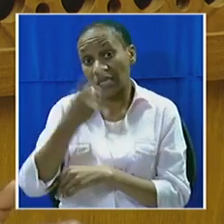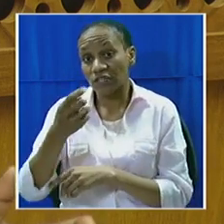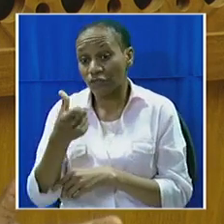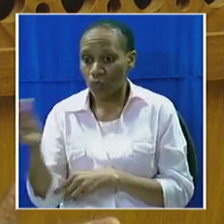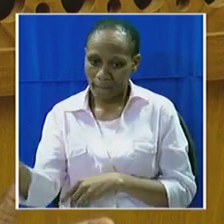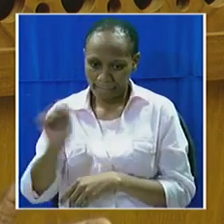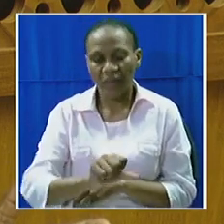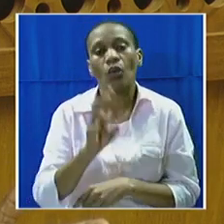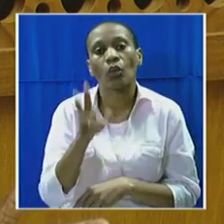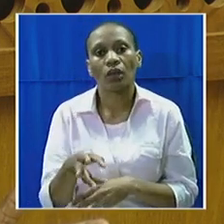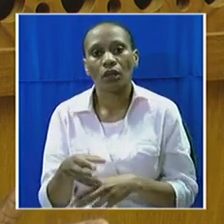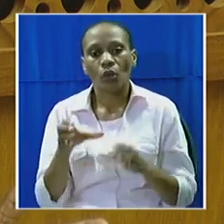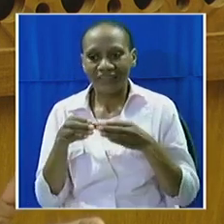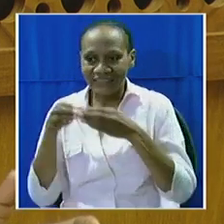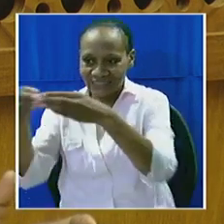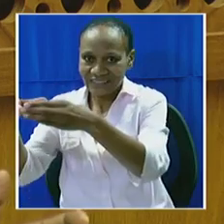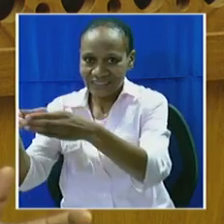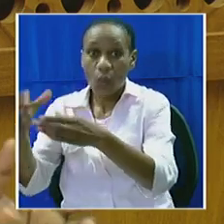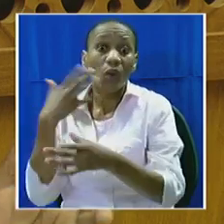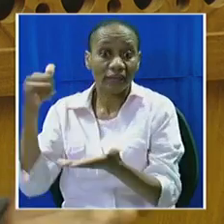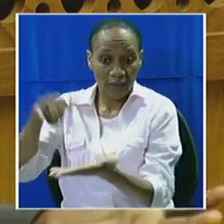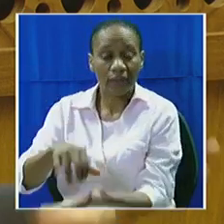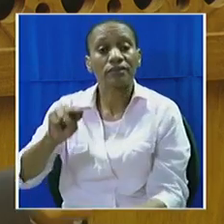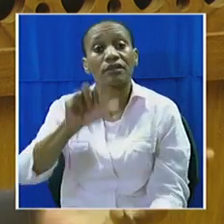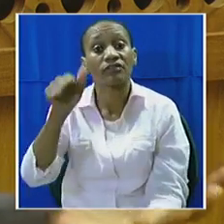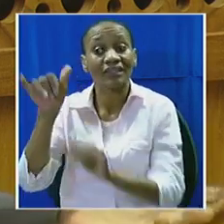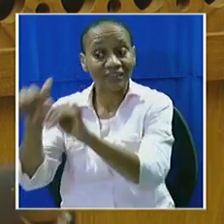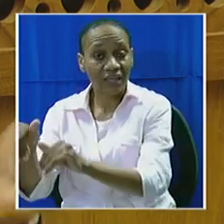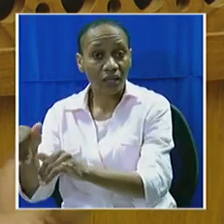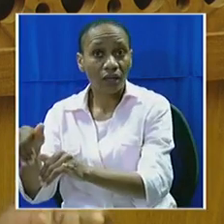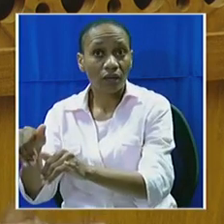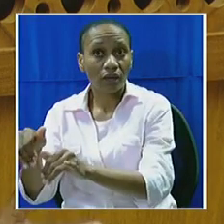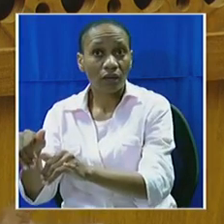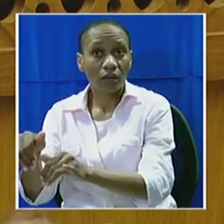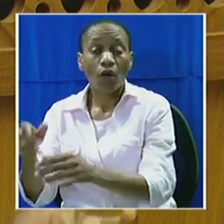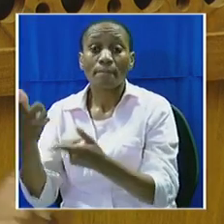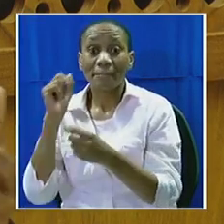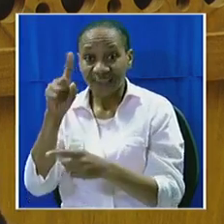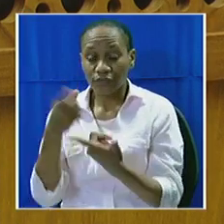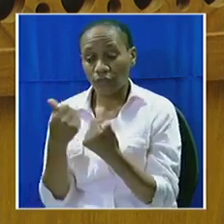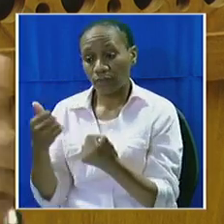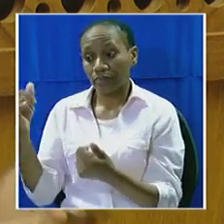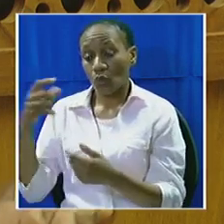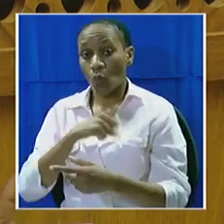back. They'll be put into quarantine in South Africa, but on landing, on takeoff from China, they